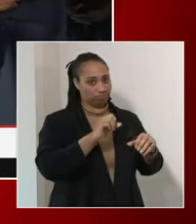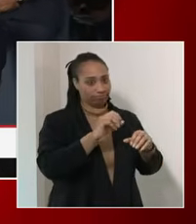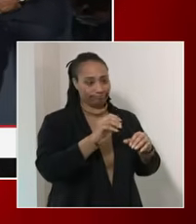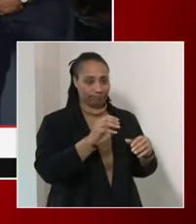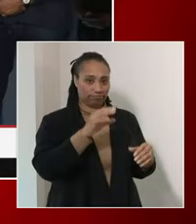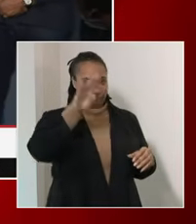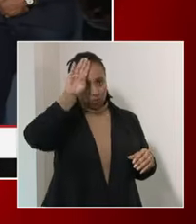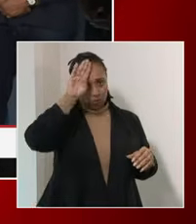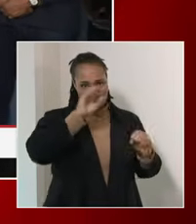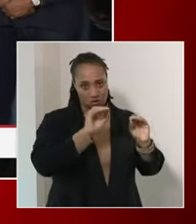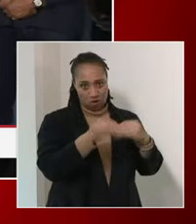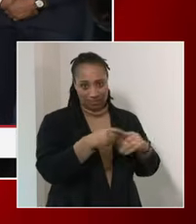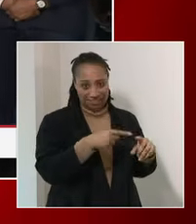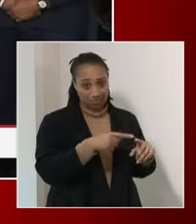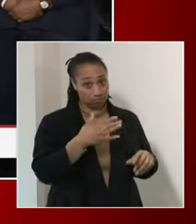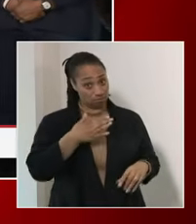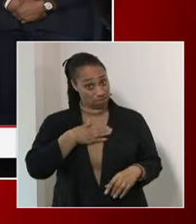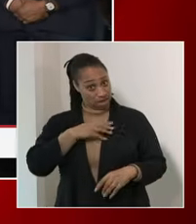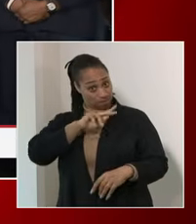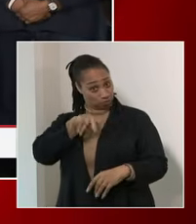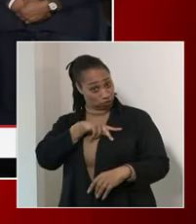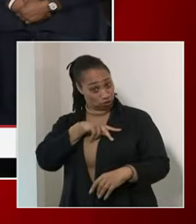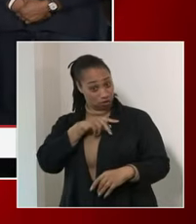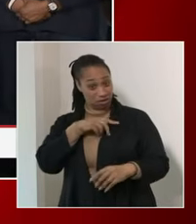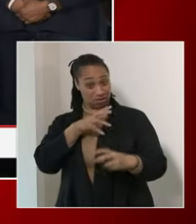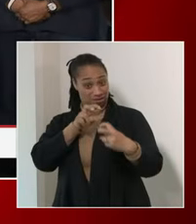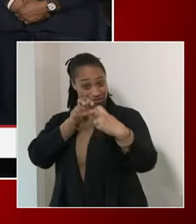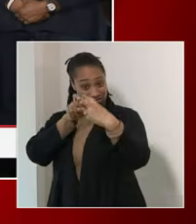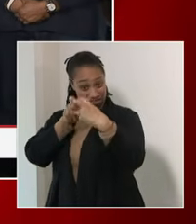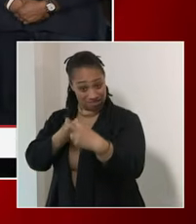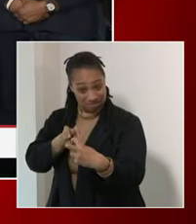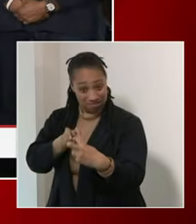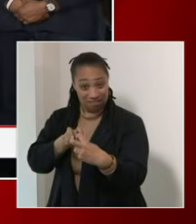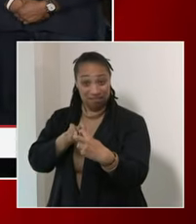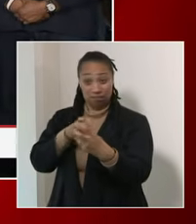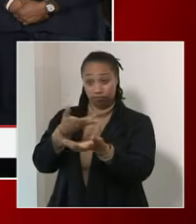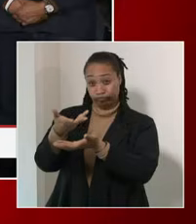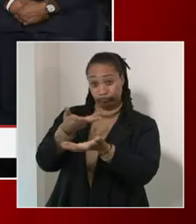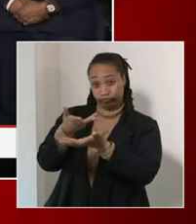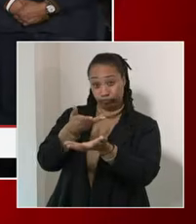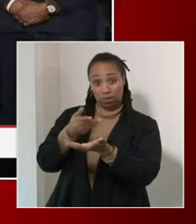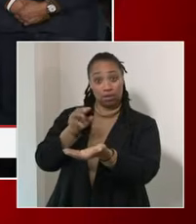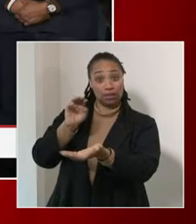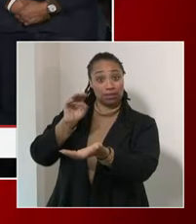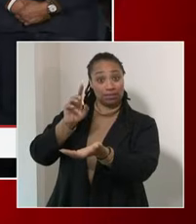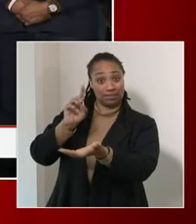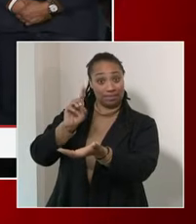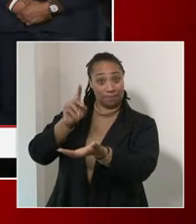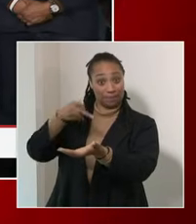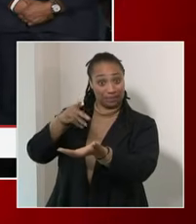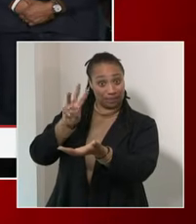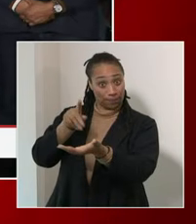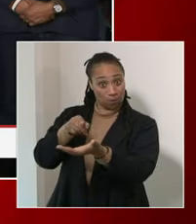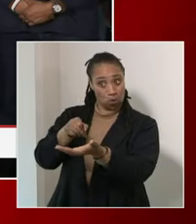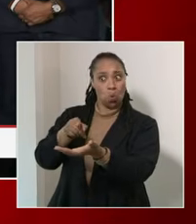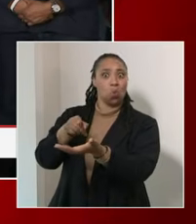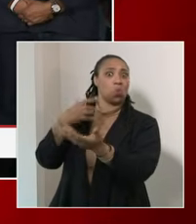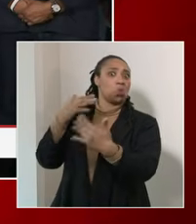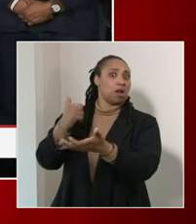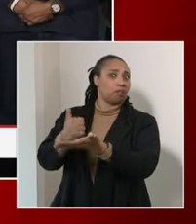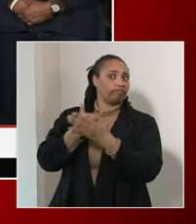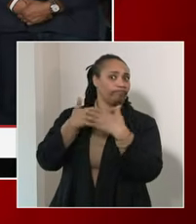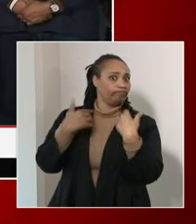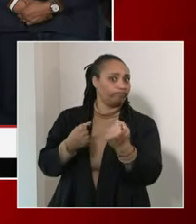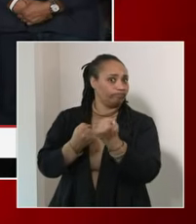our oversight chair for DPW, who I think has been constructive. And then one quick one for